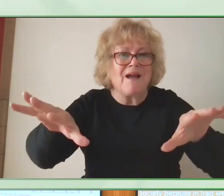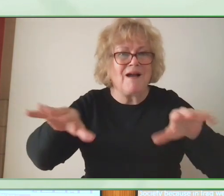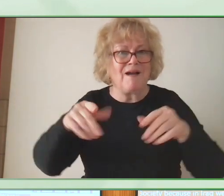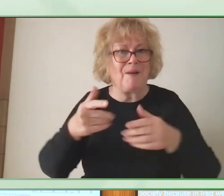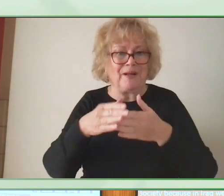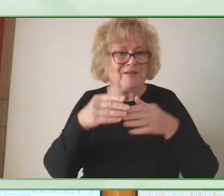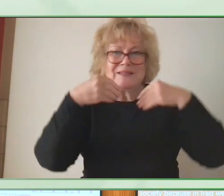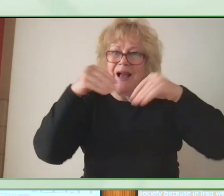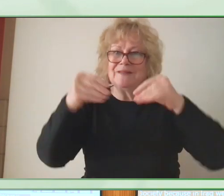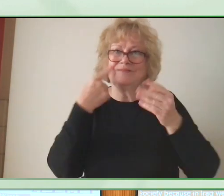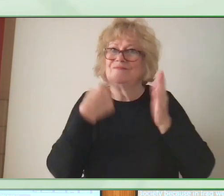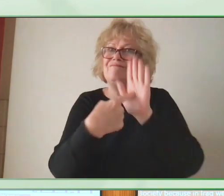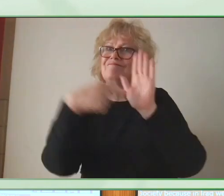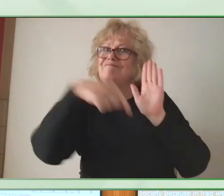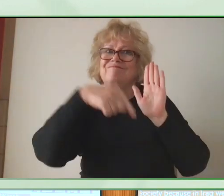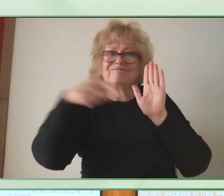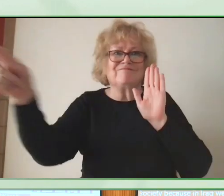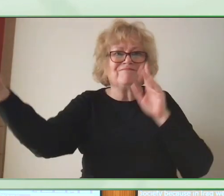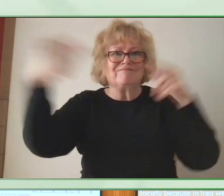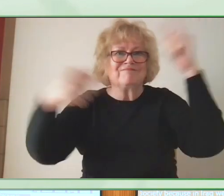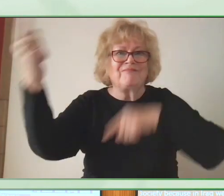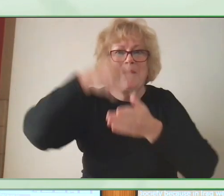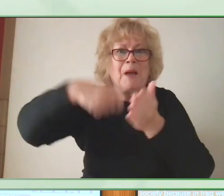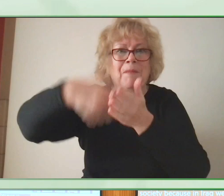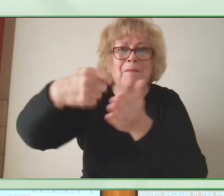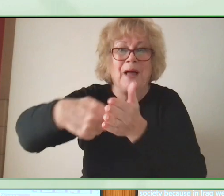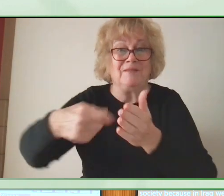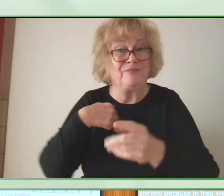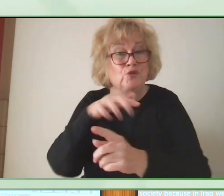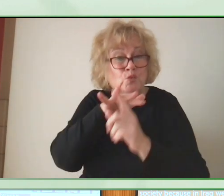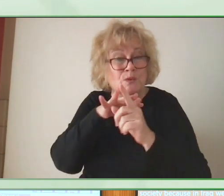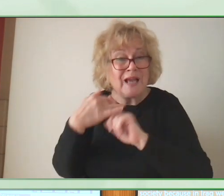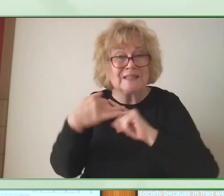have somehow negative attitudes towards the